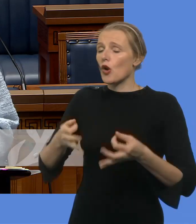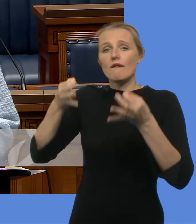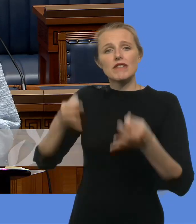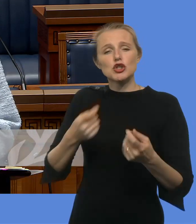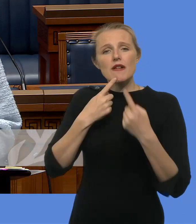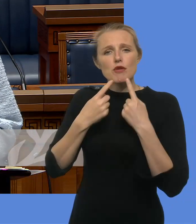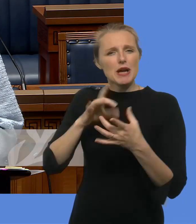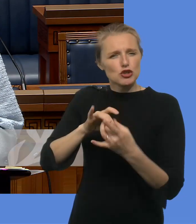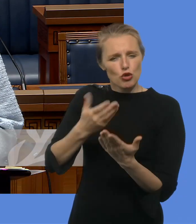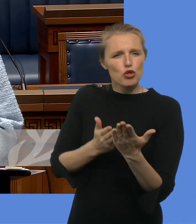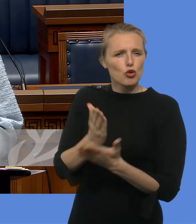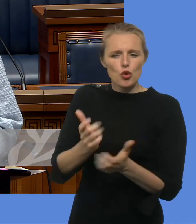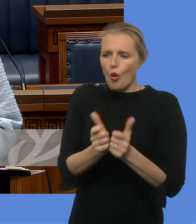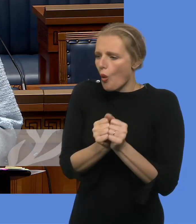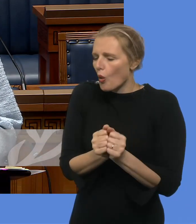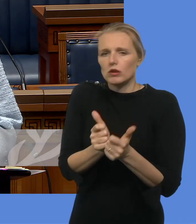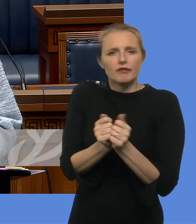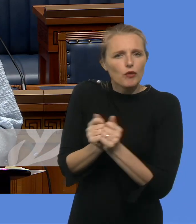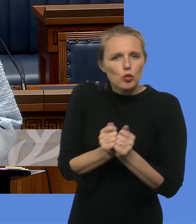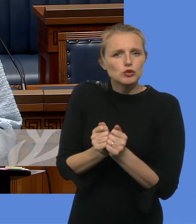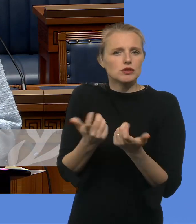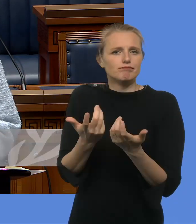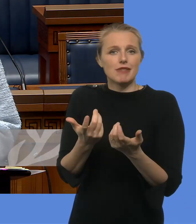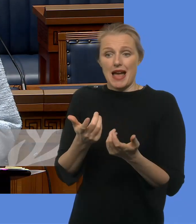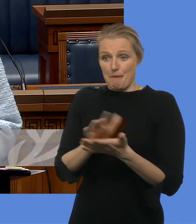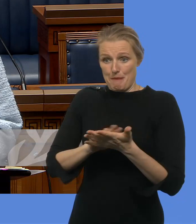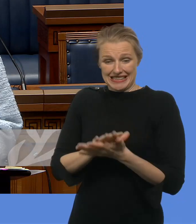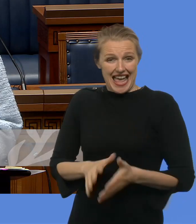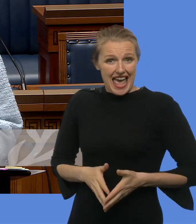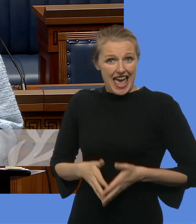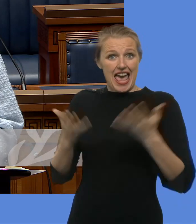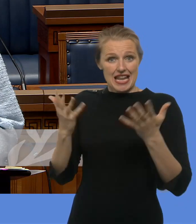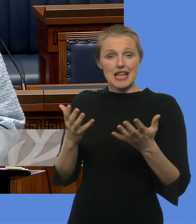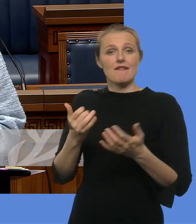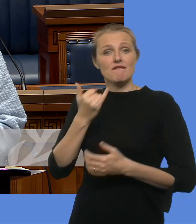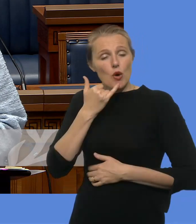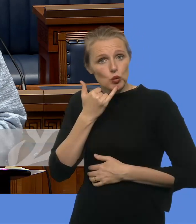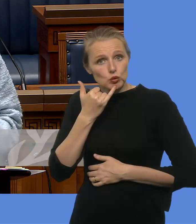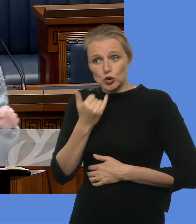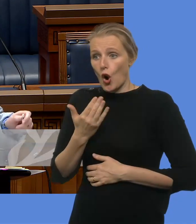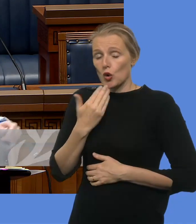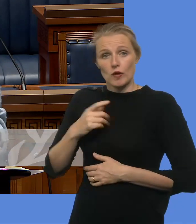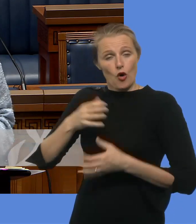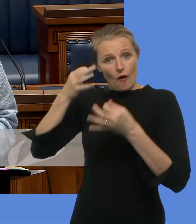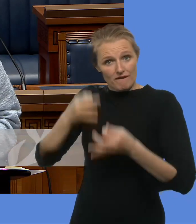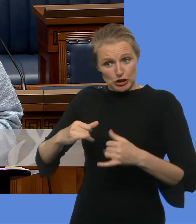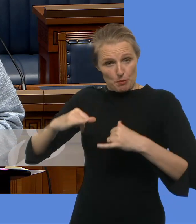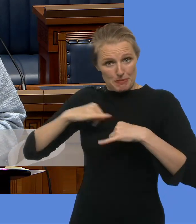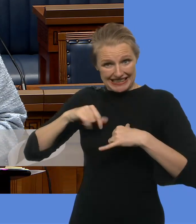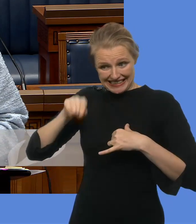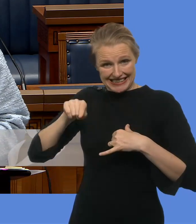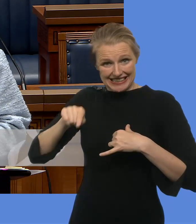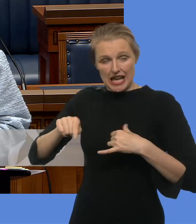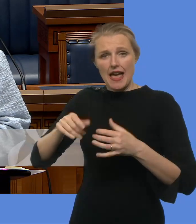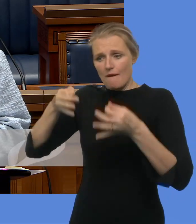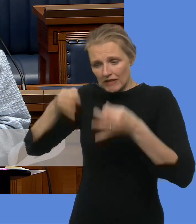channels. This guidance sets out when non-corporate devices or communications channels may be used for official business and how any official information should be